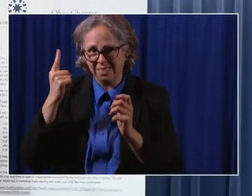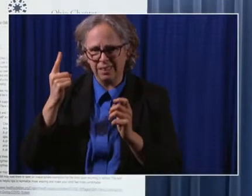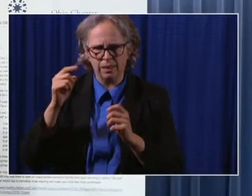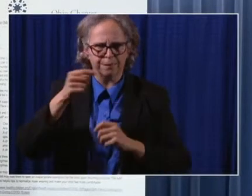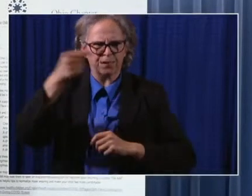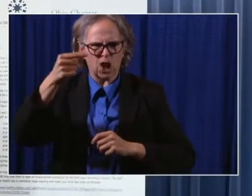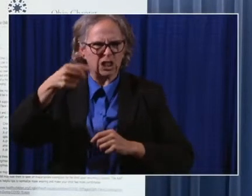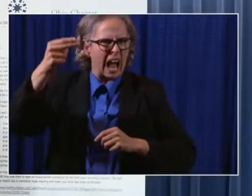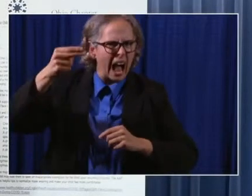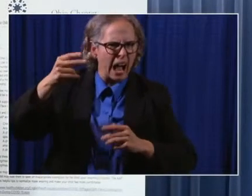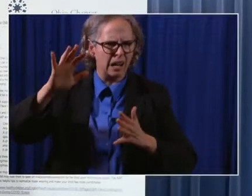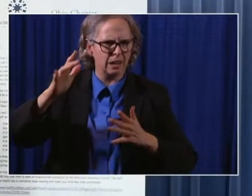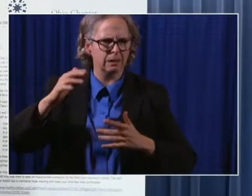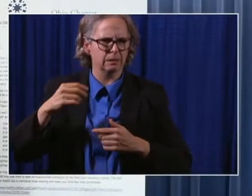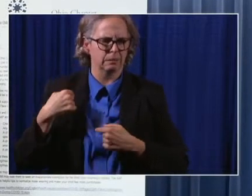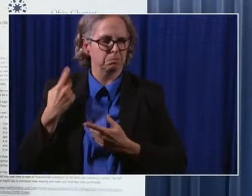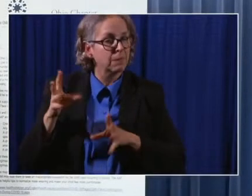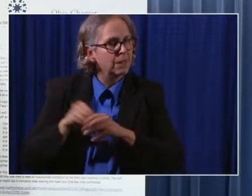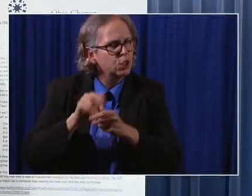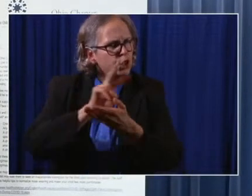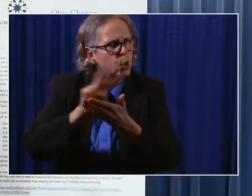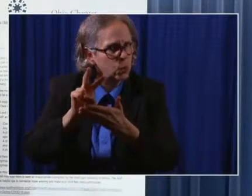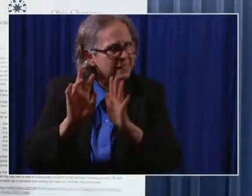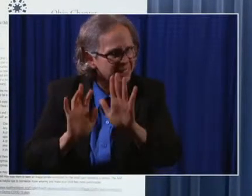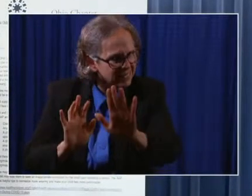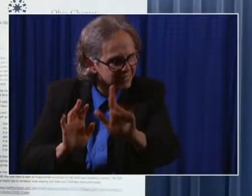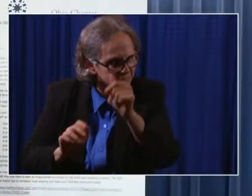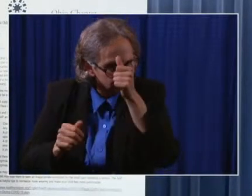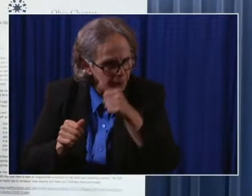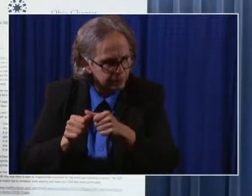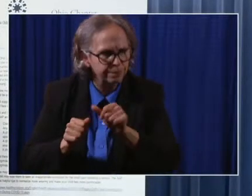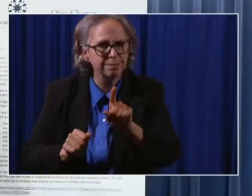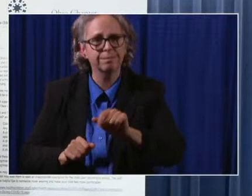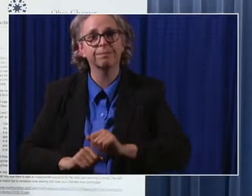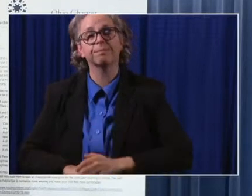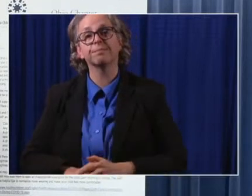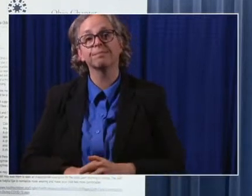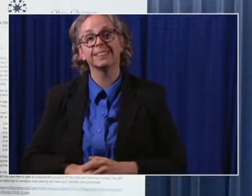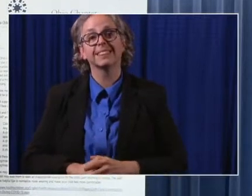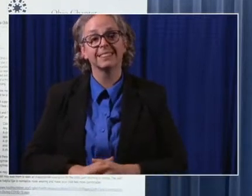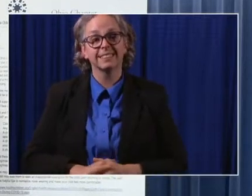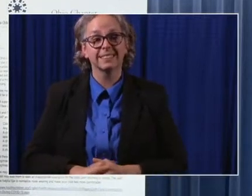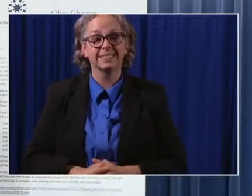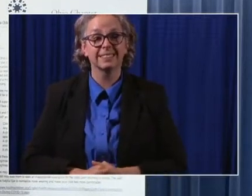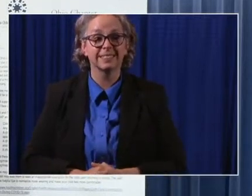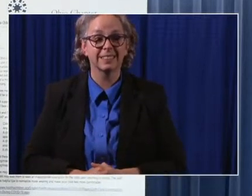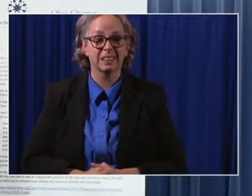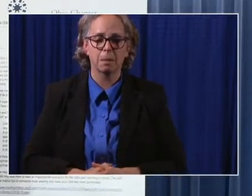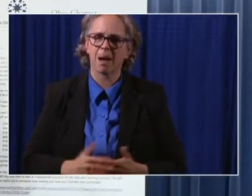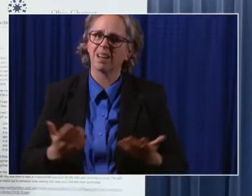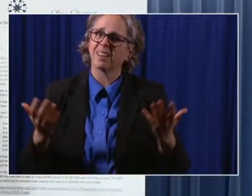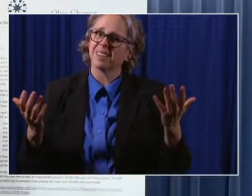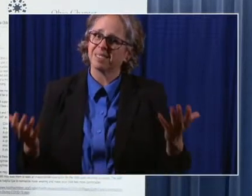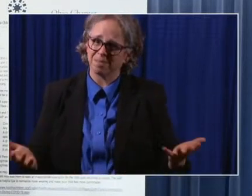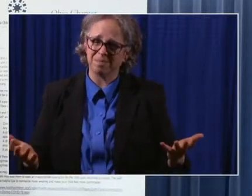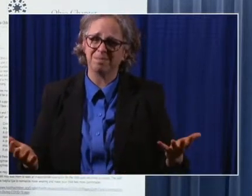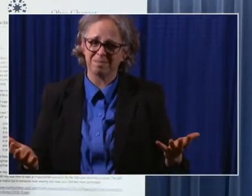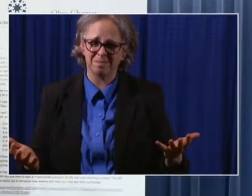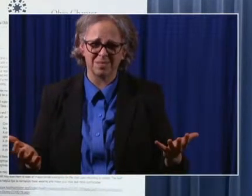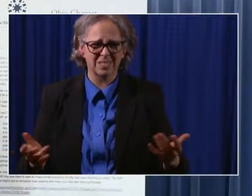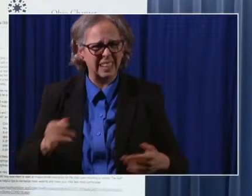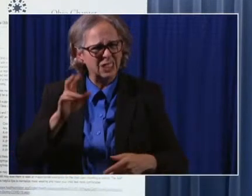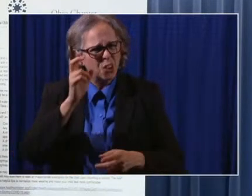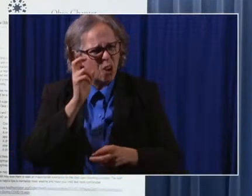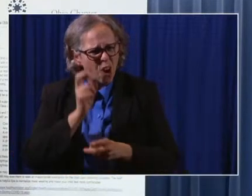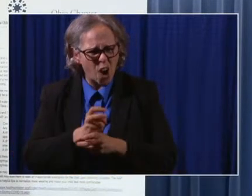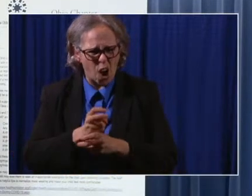in the last 2 weeks. But we want to compare apples to apples. And so what we have done is translated